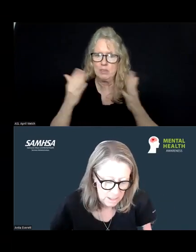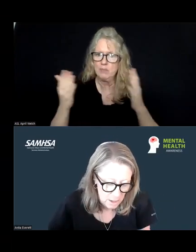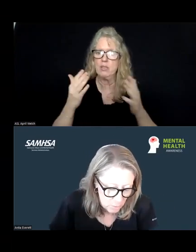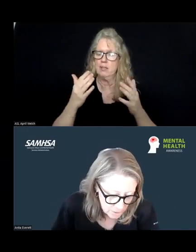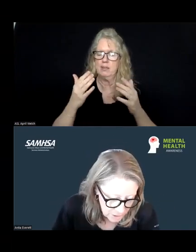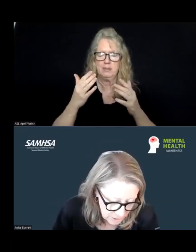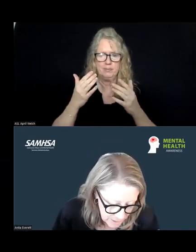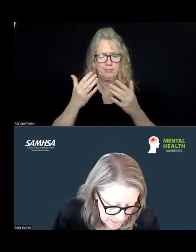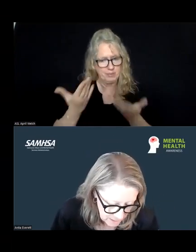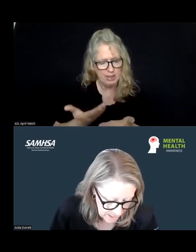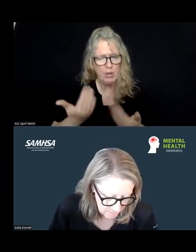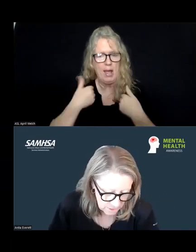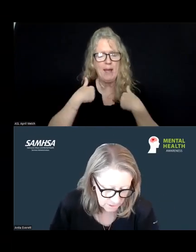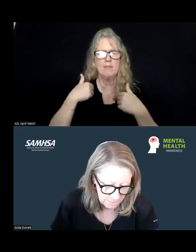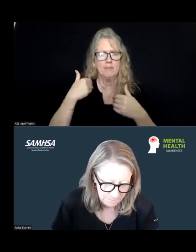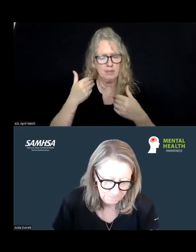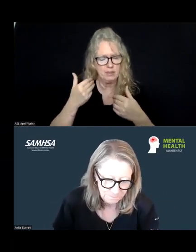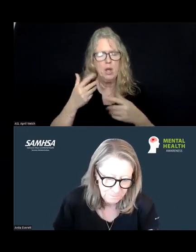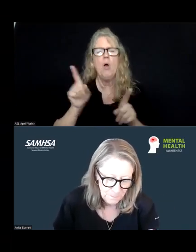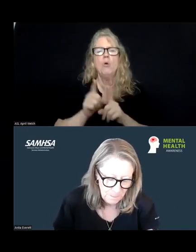around. We also, in thinking about